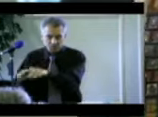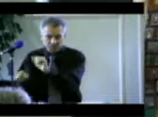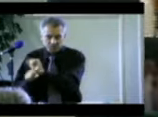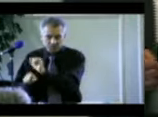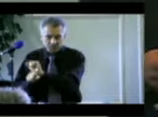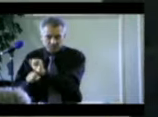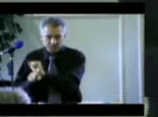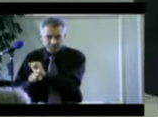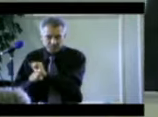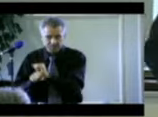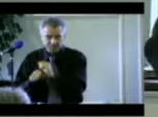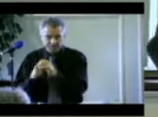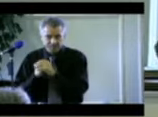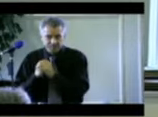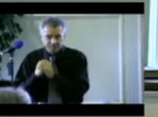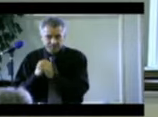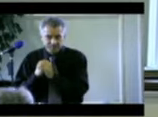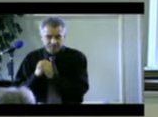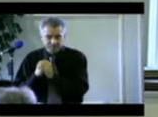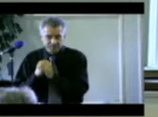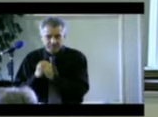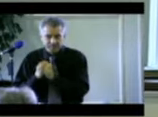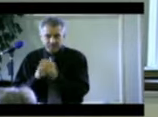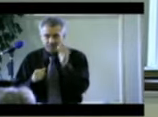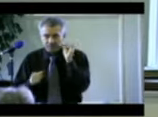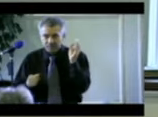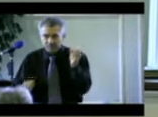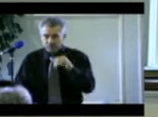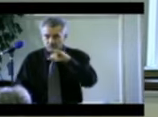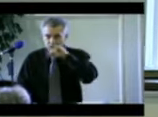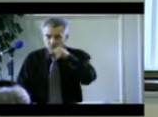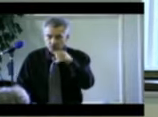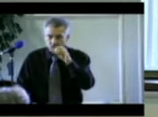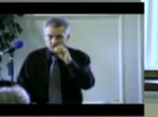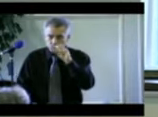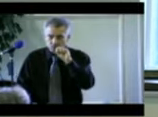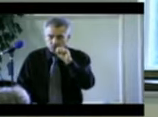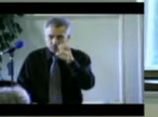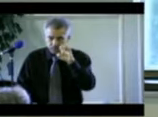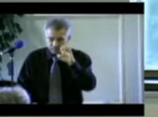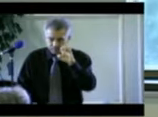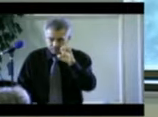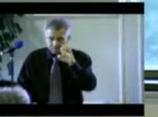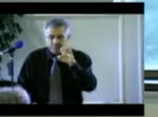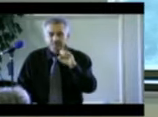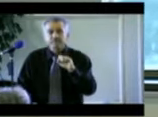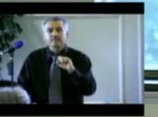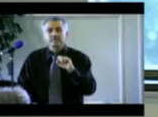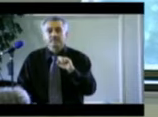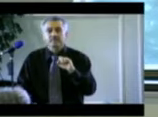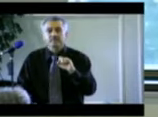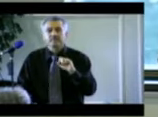Sonia, Pastor Jose and Sonia. So I just wanted to give you that little bit of an update.